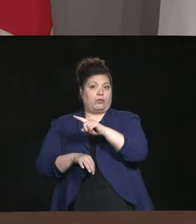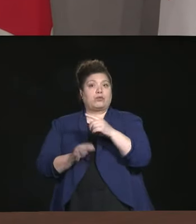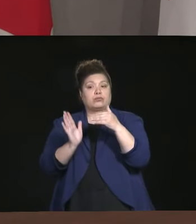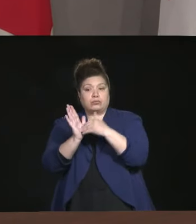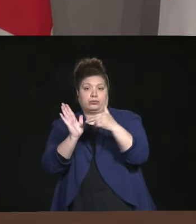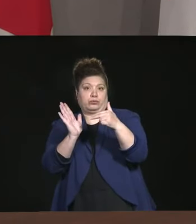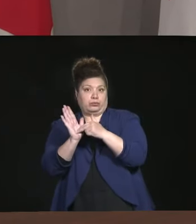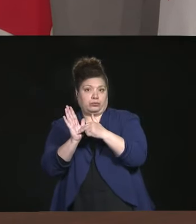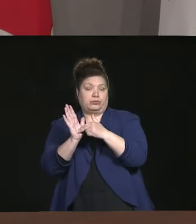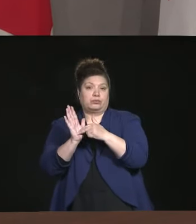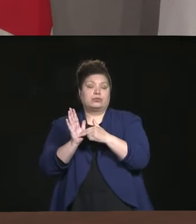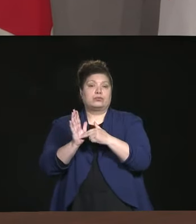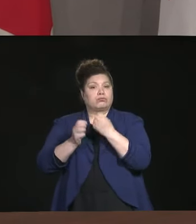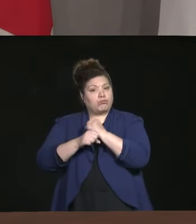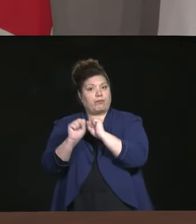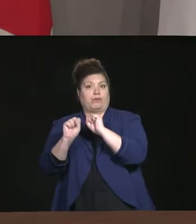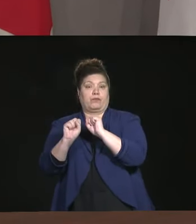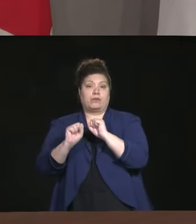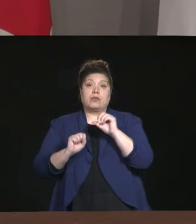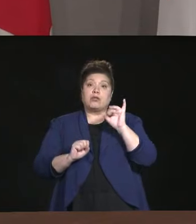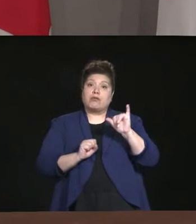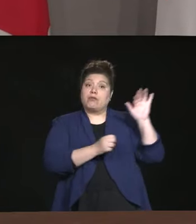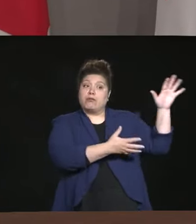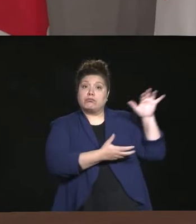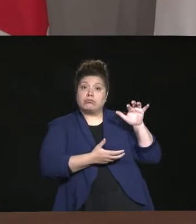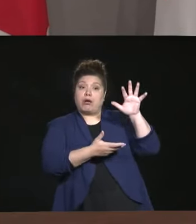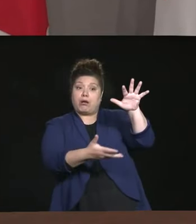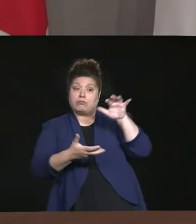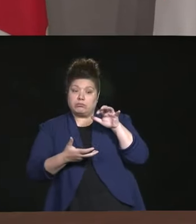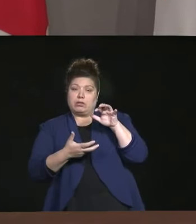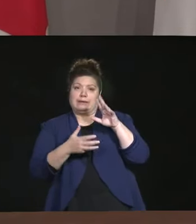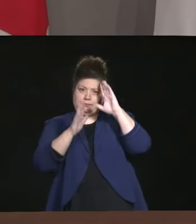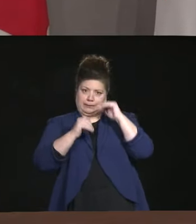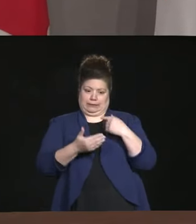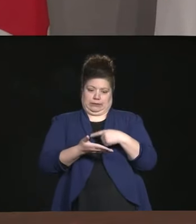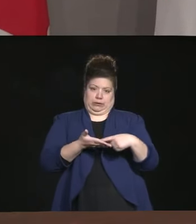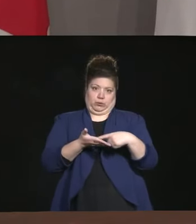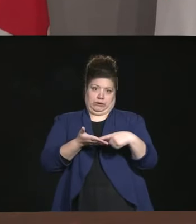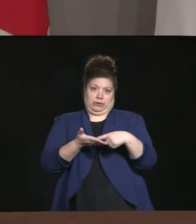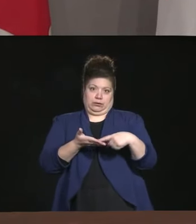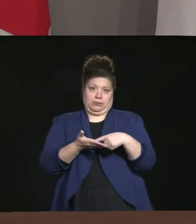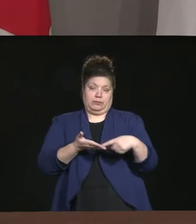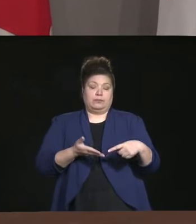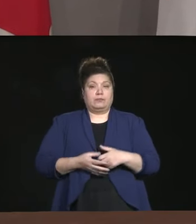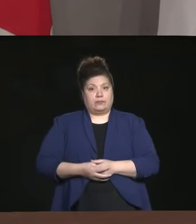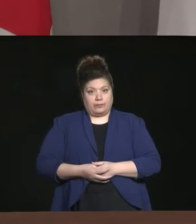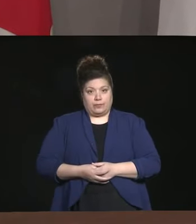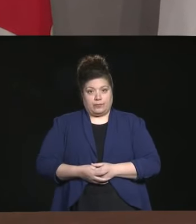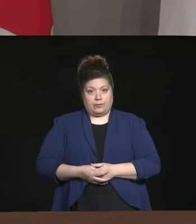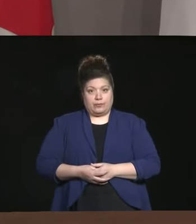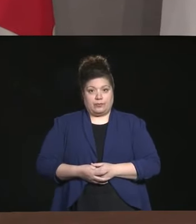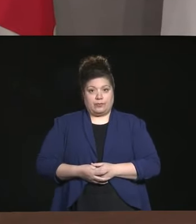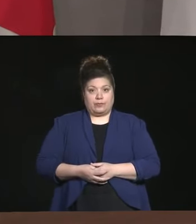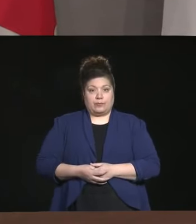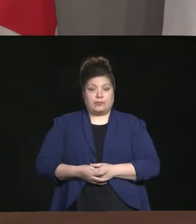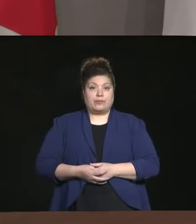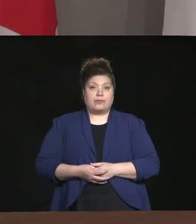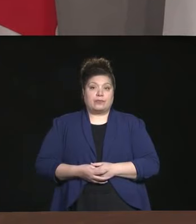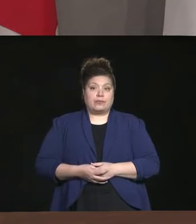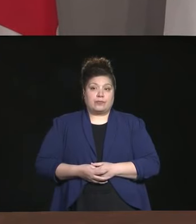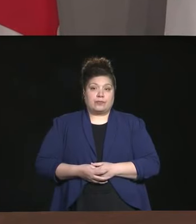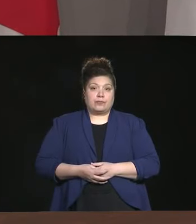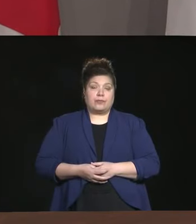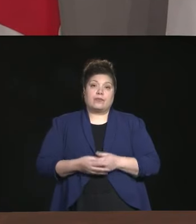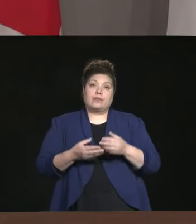will begin this week. Nous travaillons également avec Spartan d'Ottawa, qui fournira